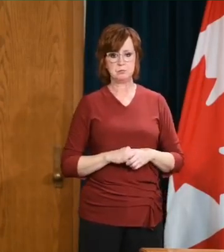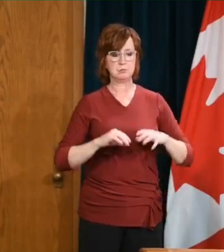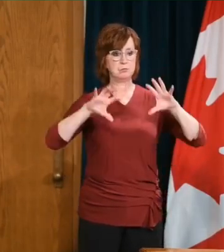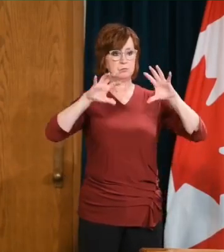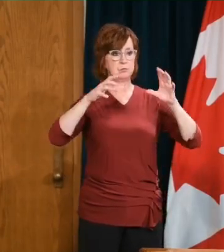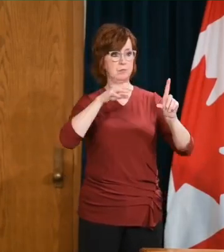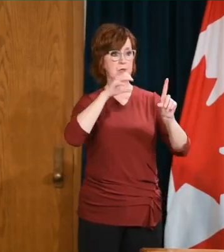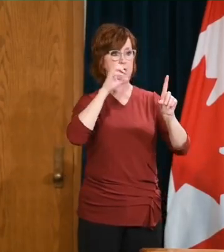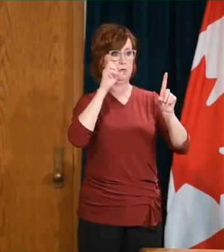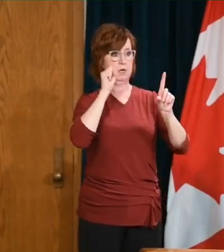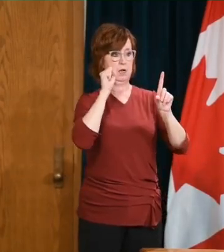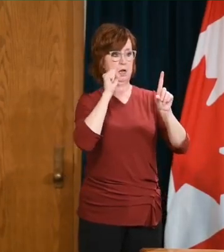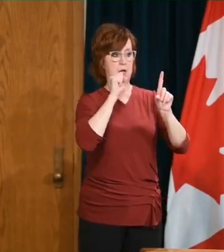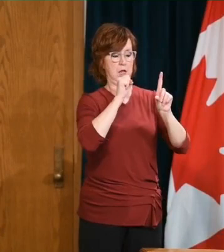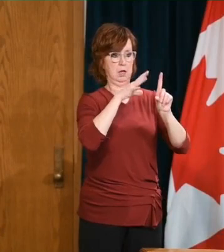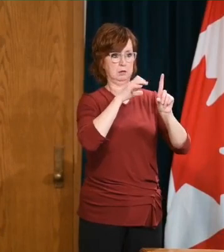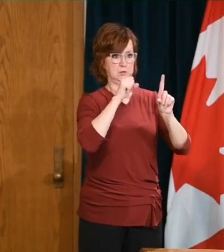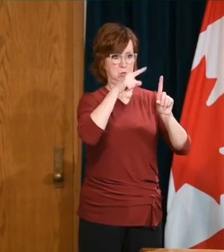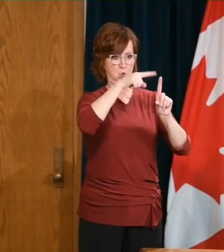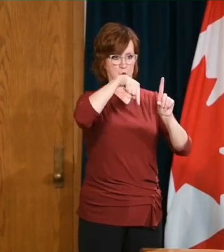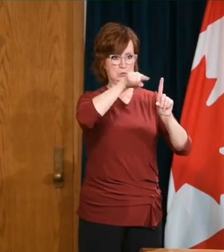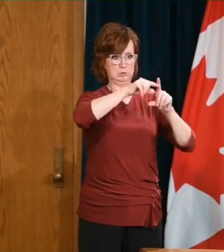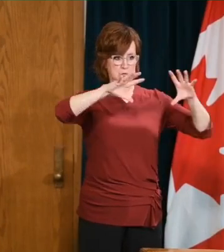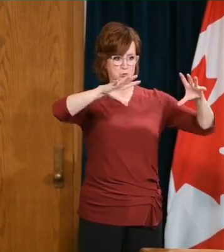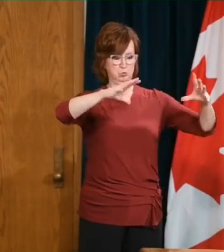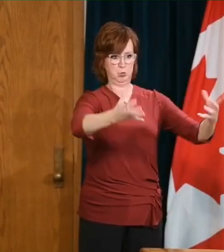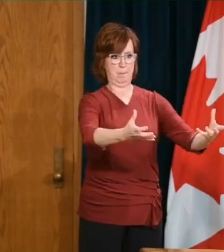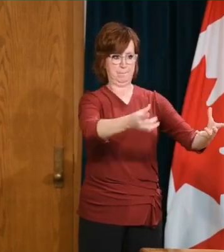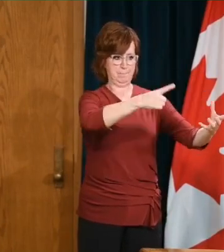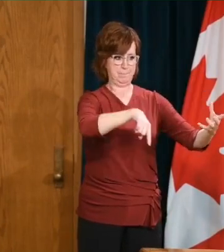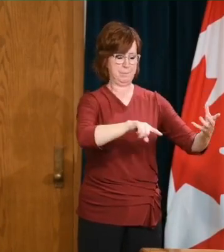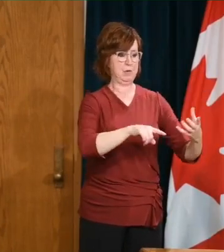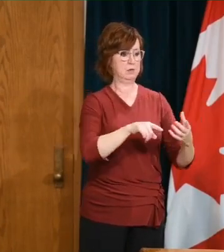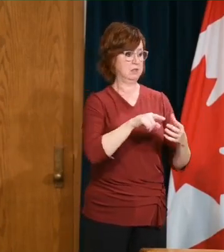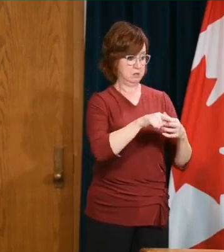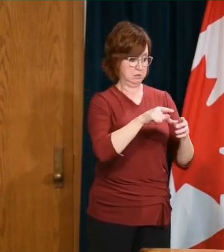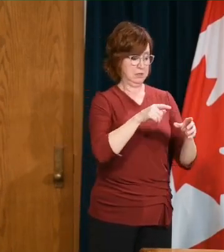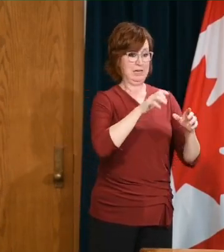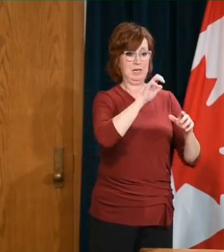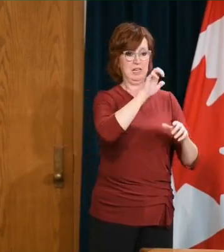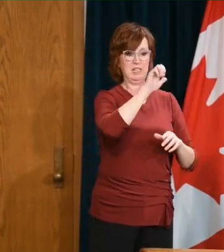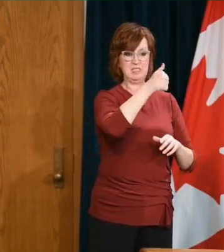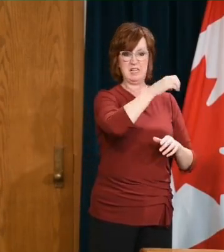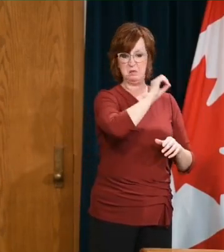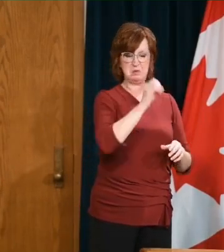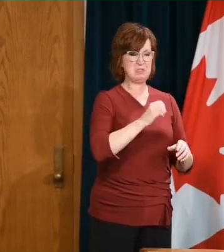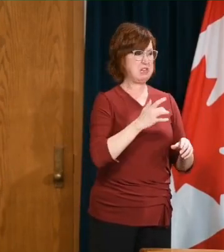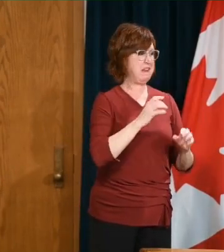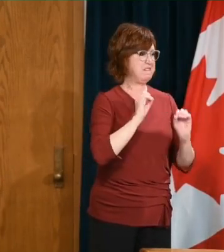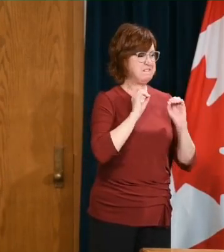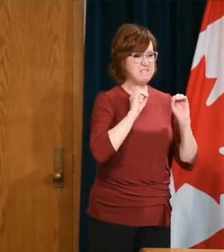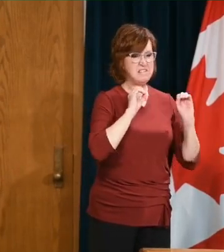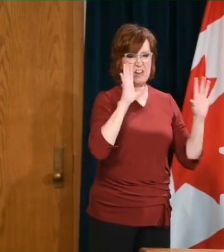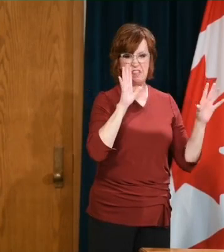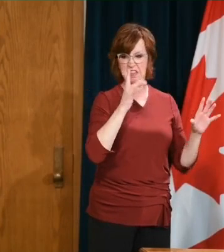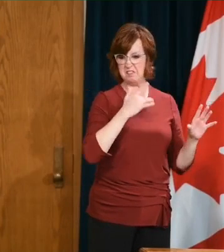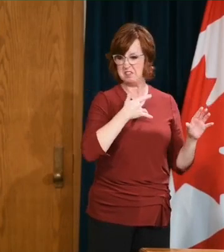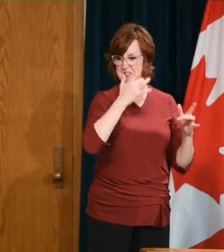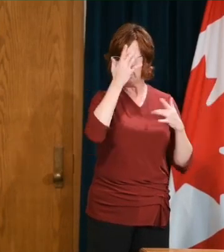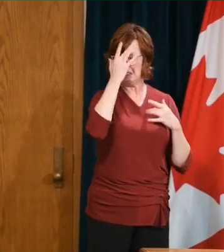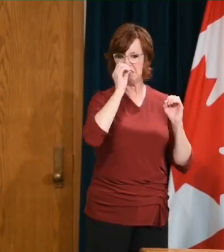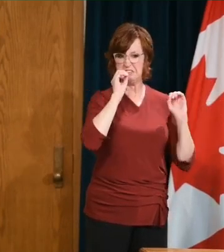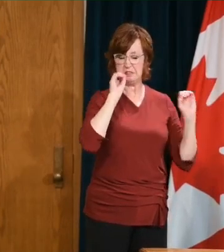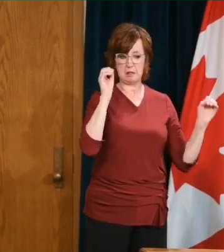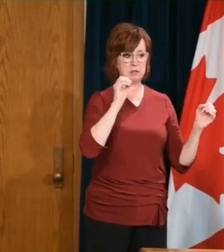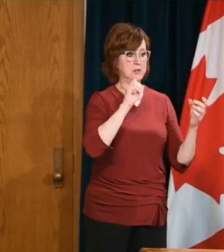people are infectious without really having any symptoms. About 20% have really mild symptoms, maybe a cough for a day or